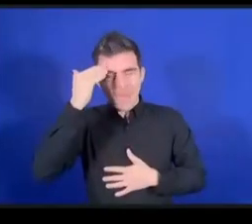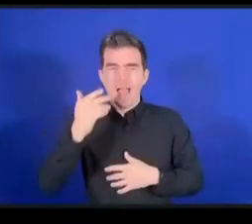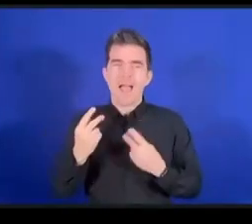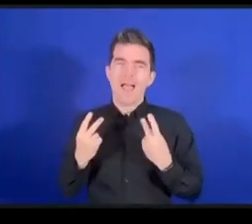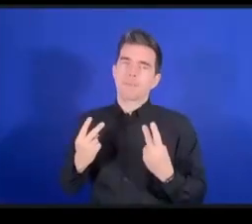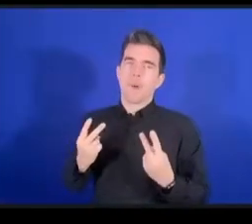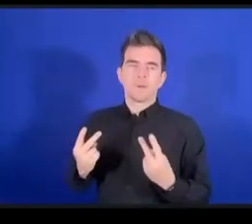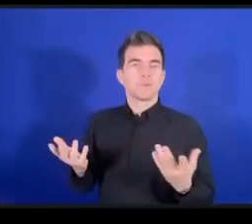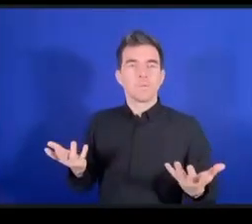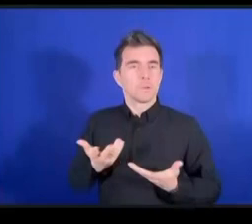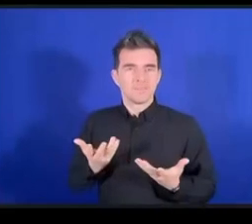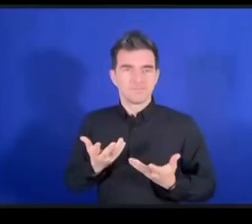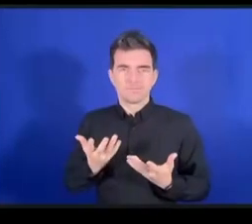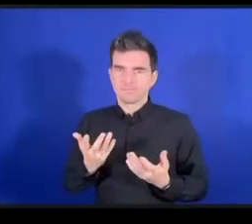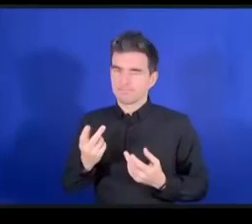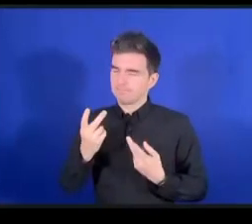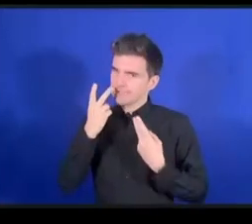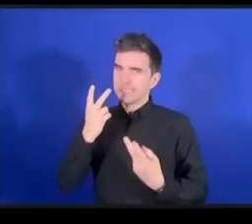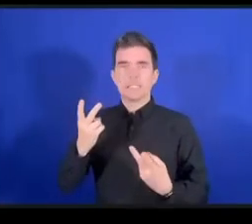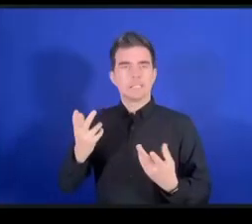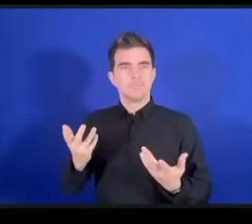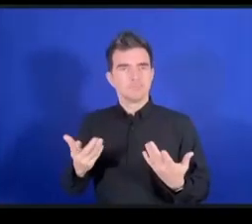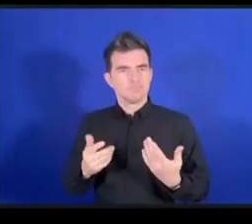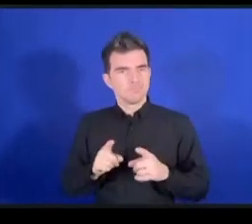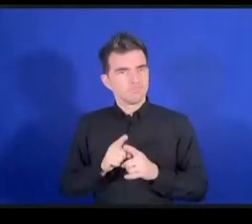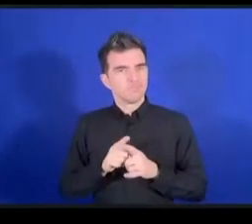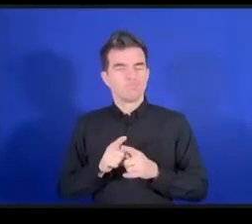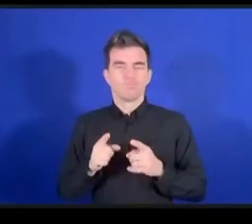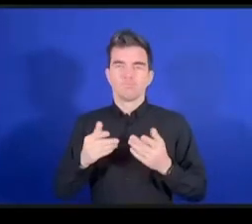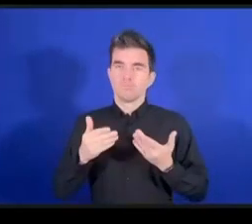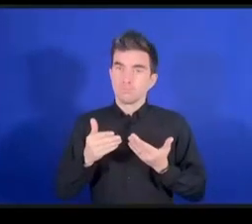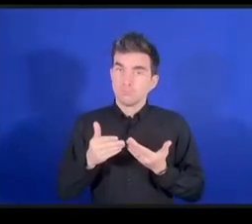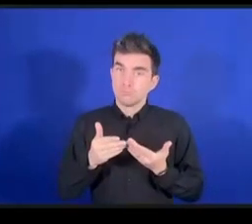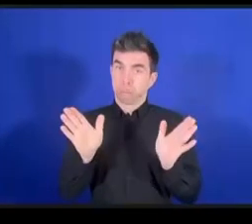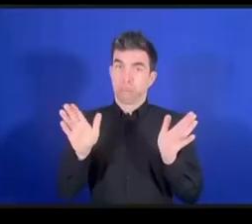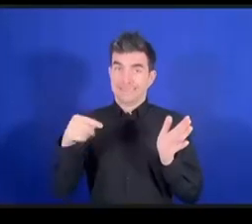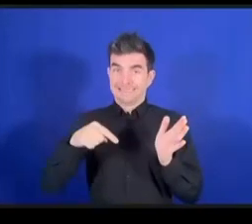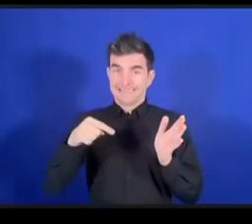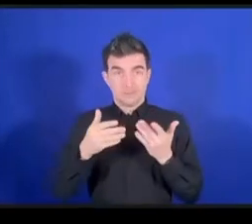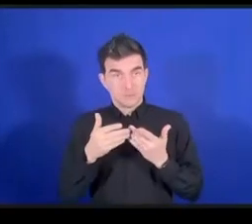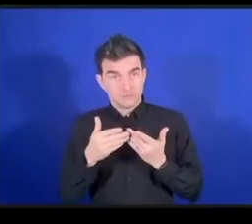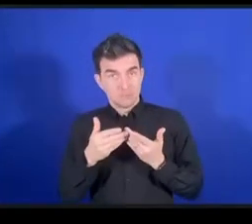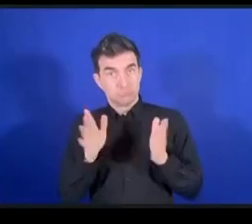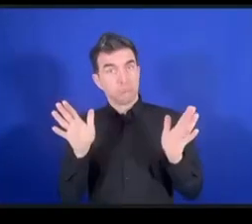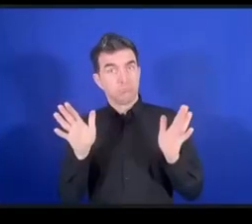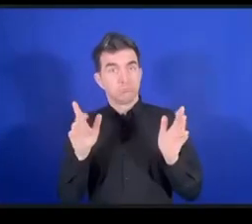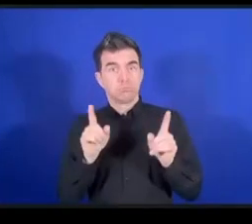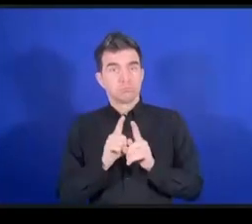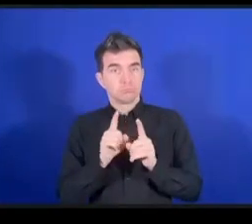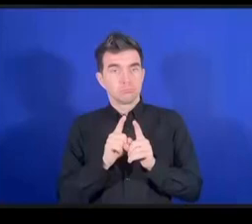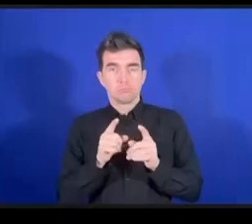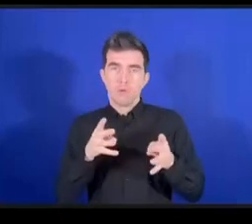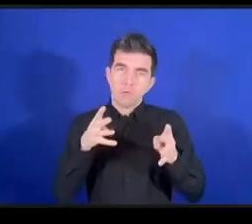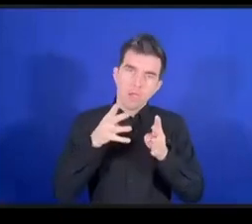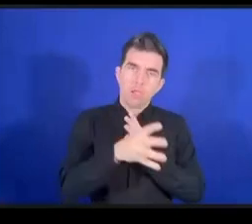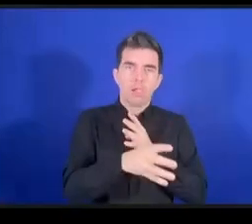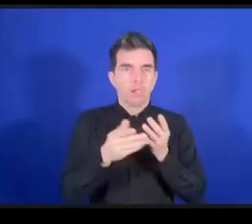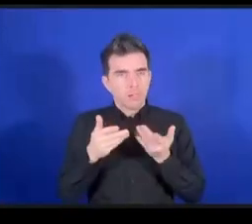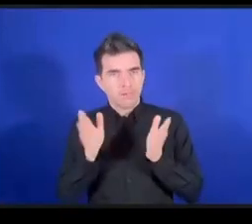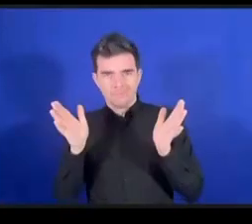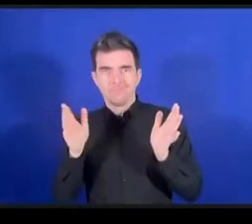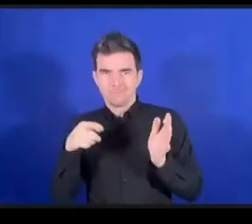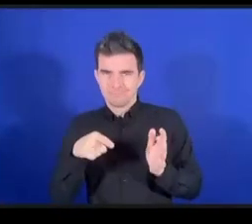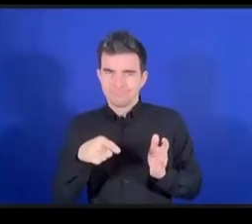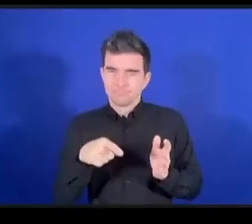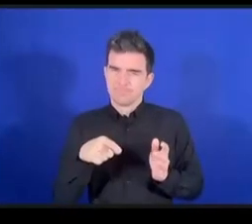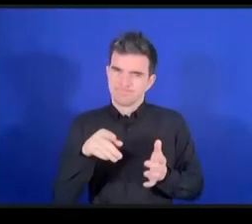internet. And now this IGF, there's been a lot of hype about artificial intelligence.